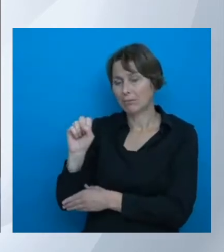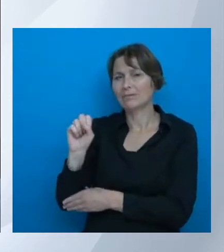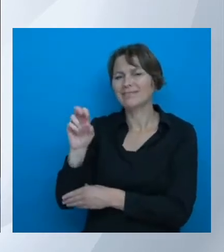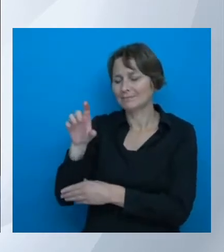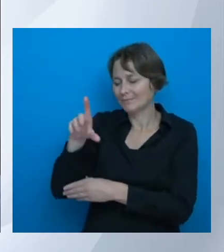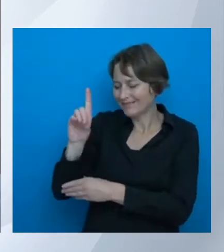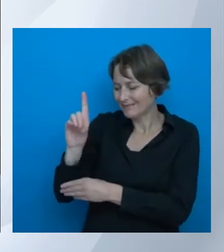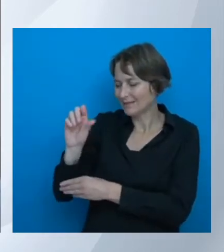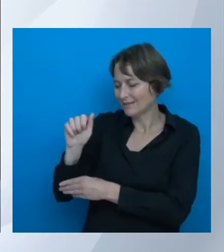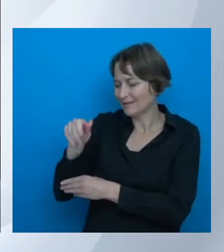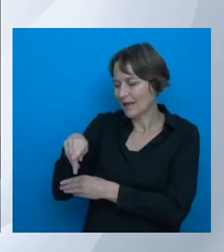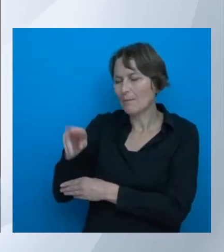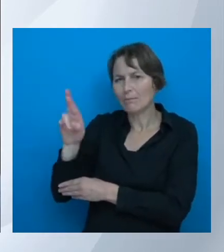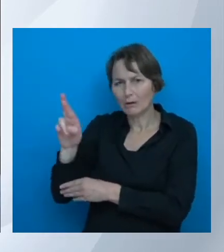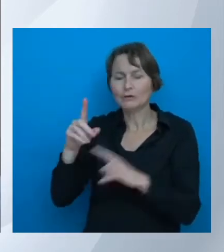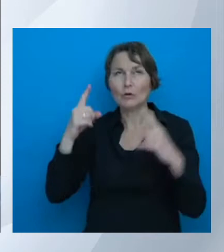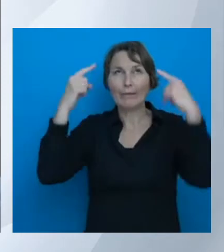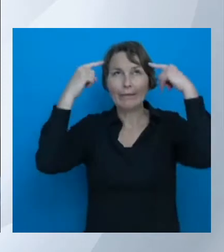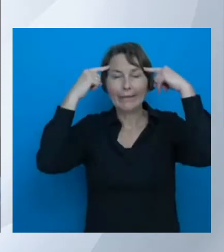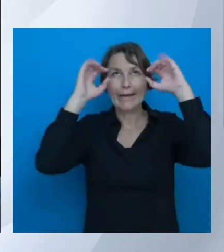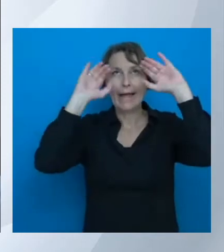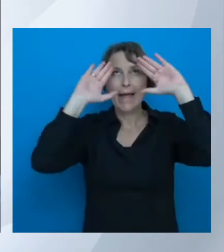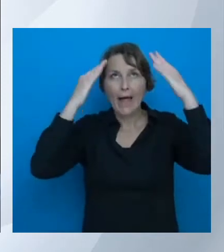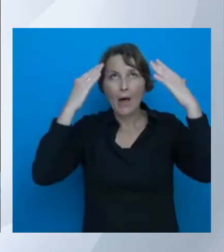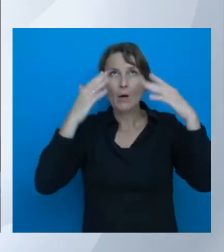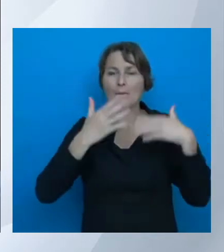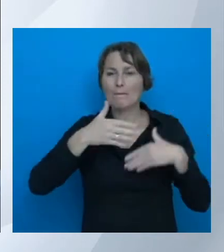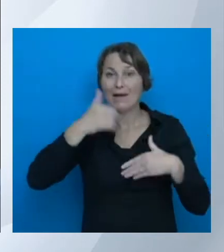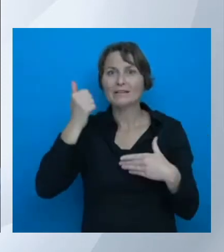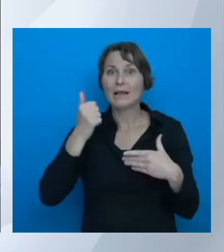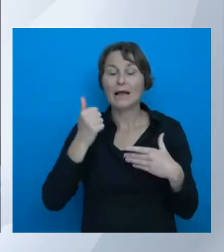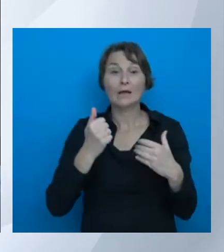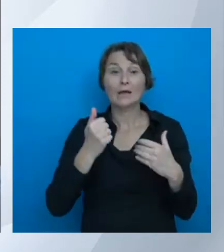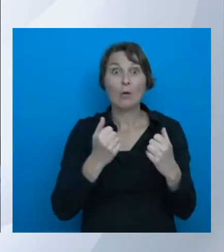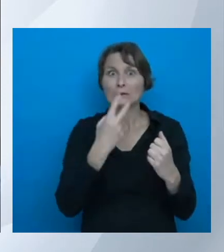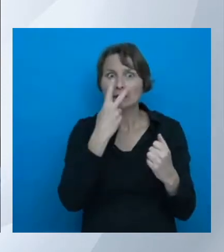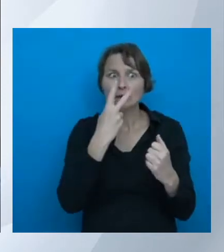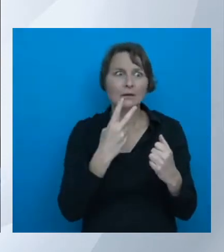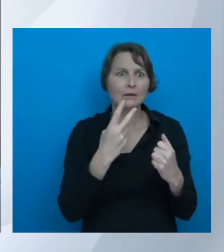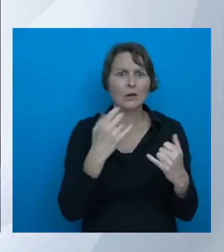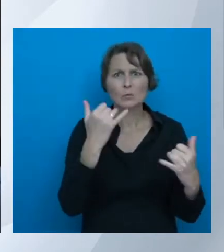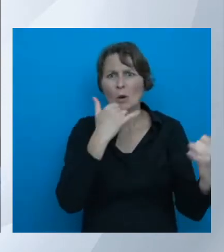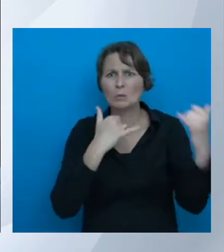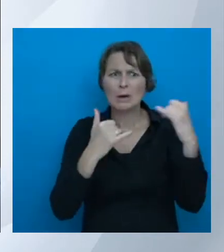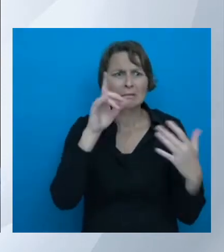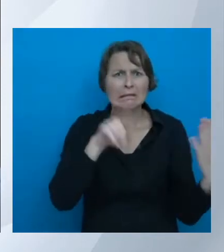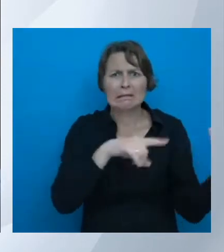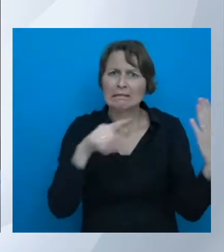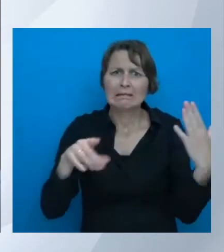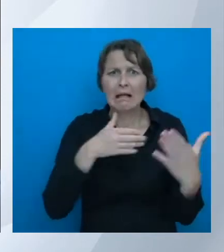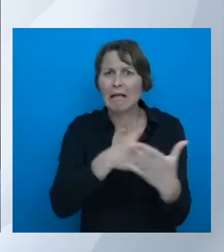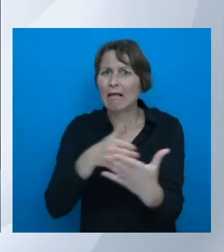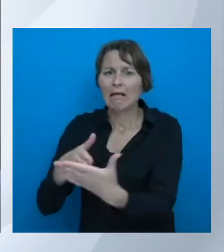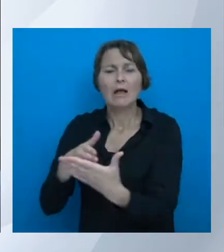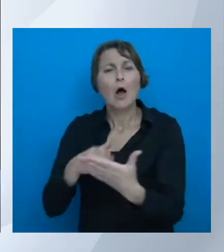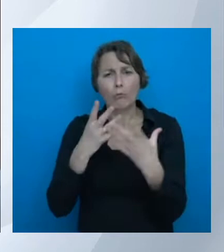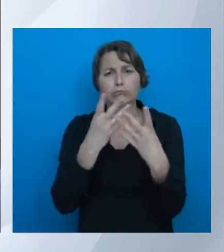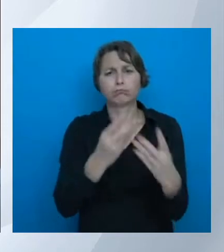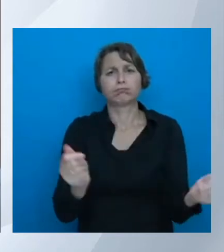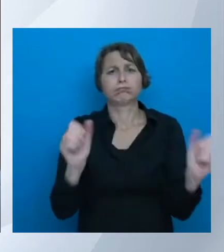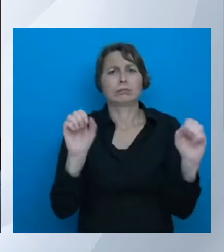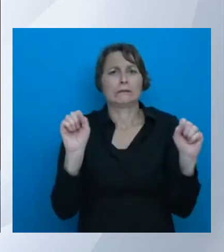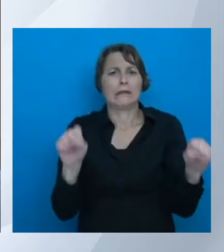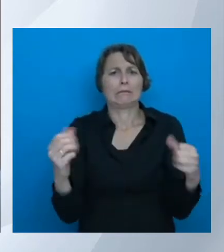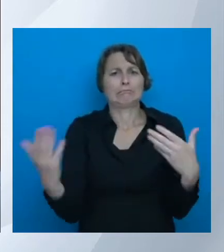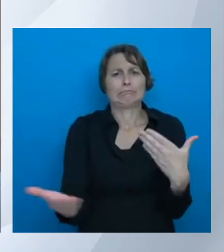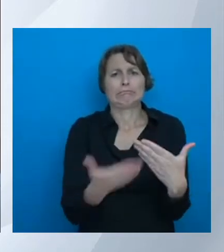these common challenges. And that's why it's uh, it's um, it's so useful to use something like